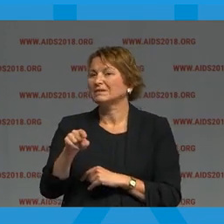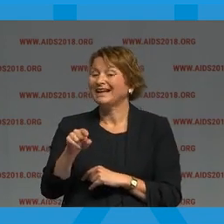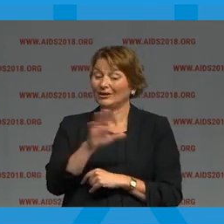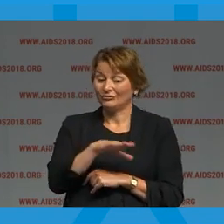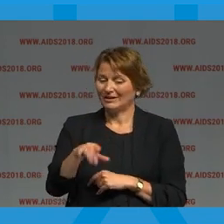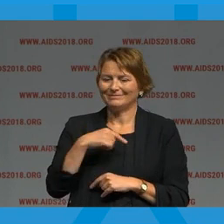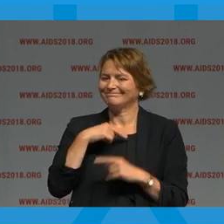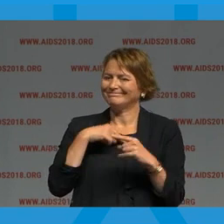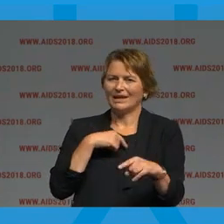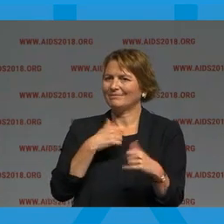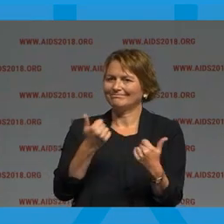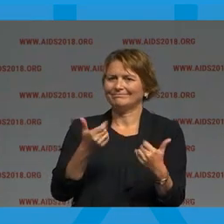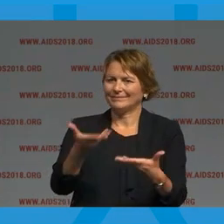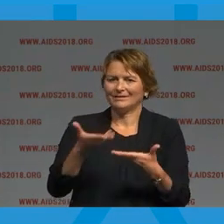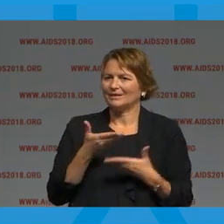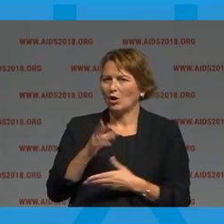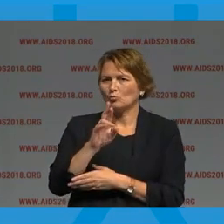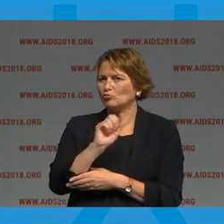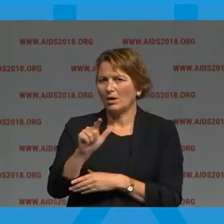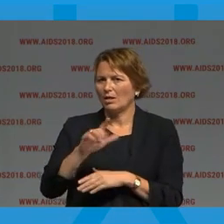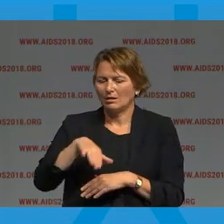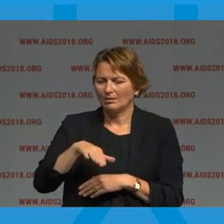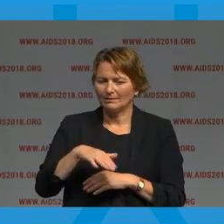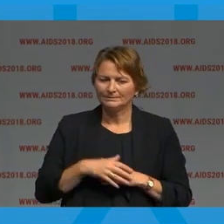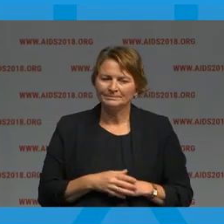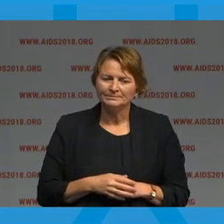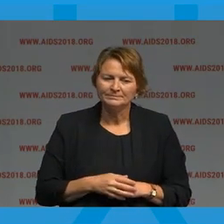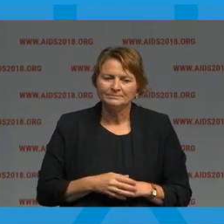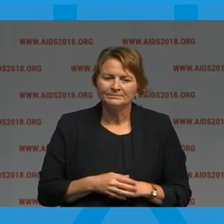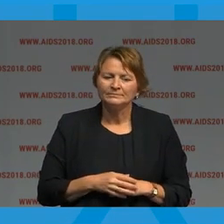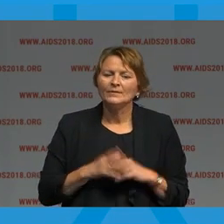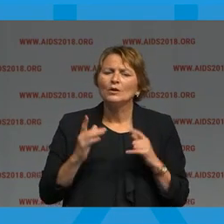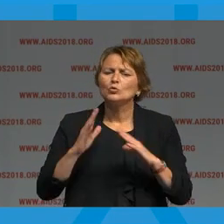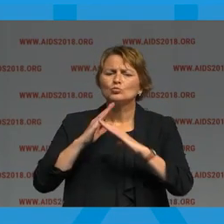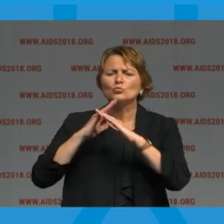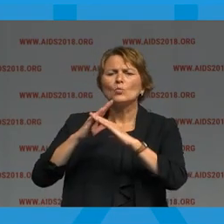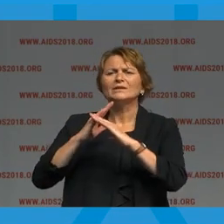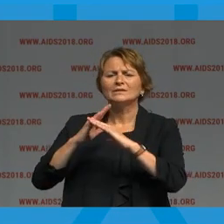qualify for receiving dolutegravir. What about resistance? Really very low rate of emergence